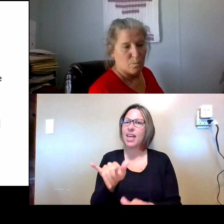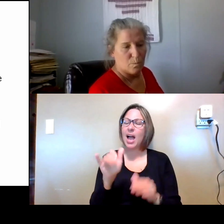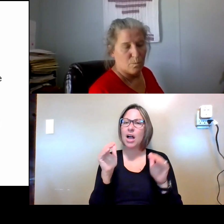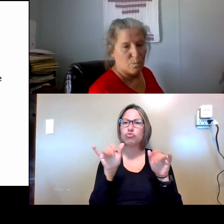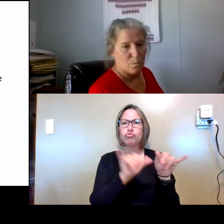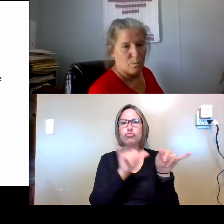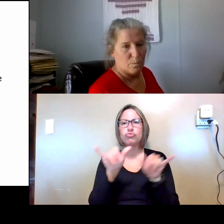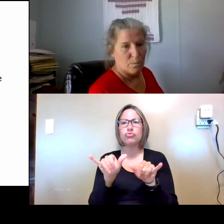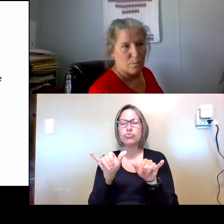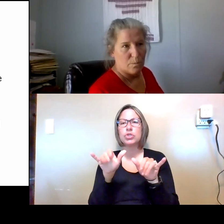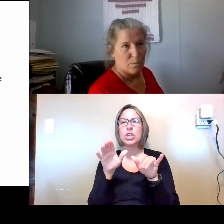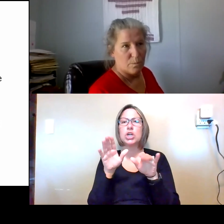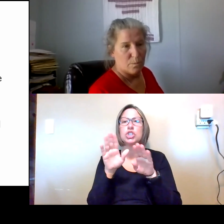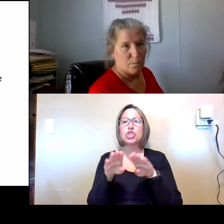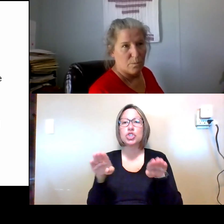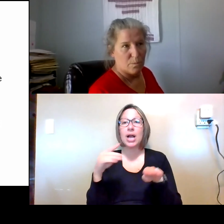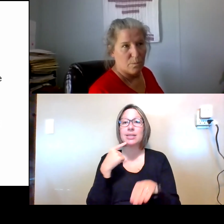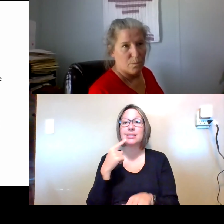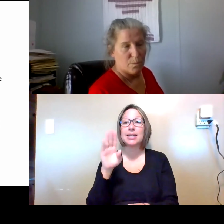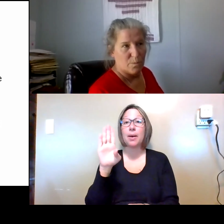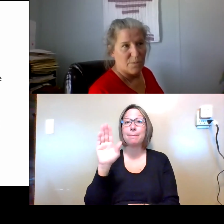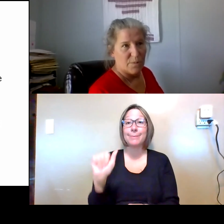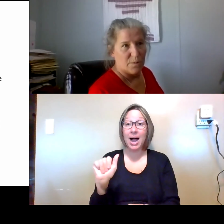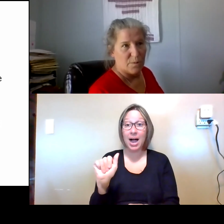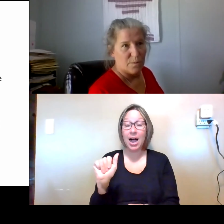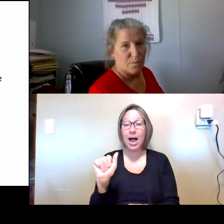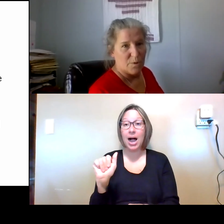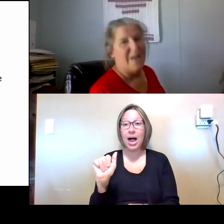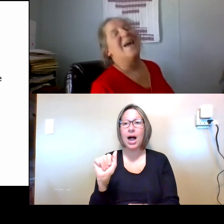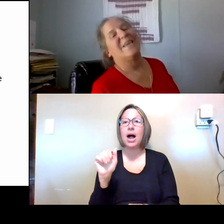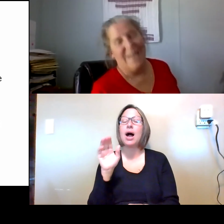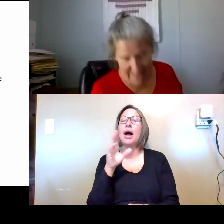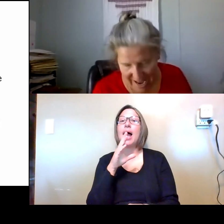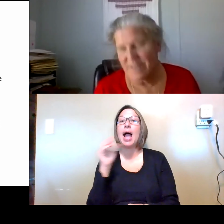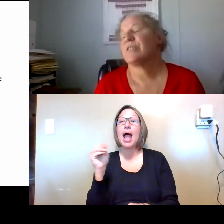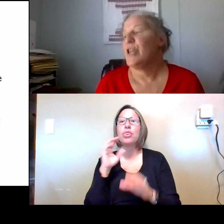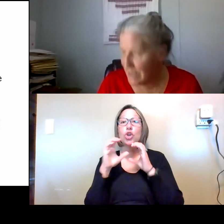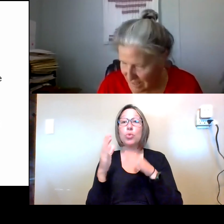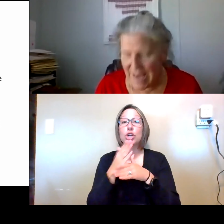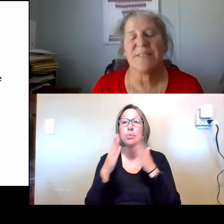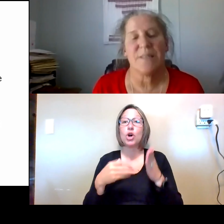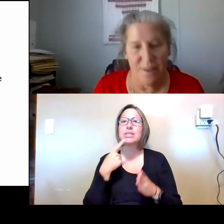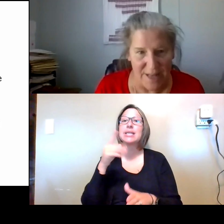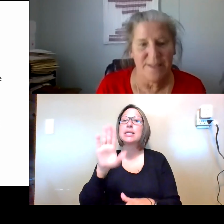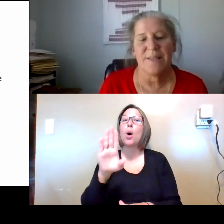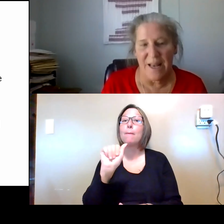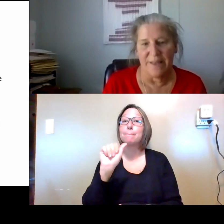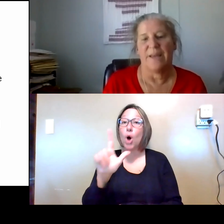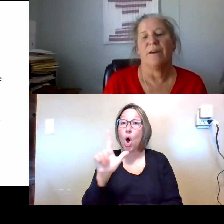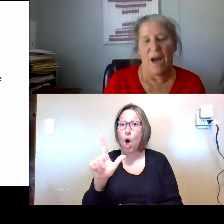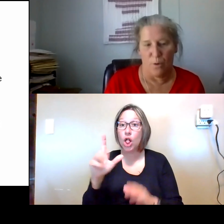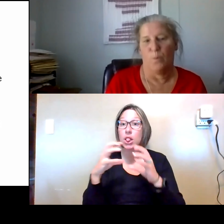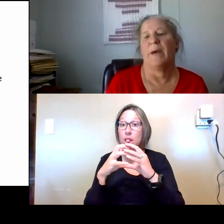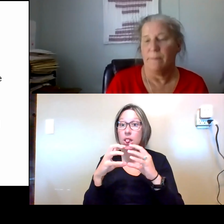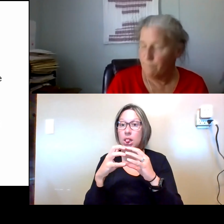says ba and the communication partner reinforces it as ball or something related to the activity? Yes, that's